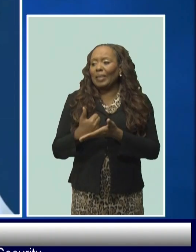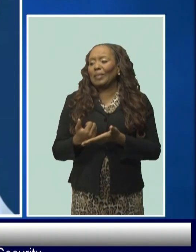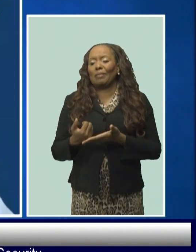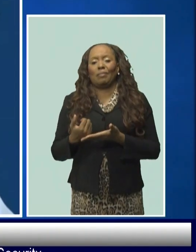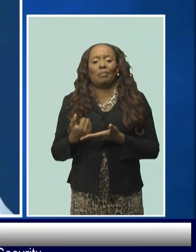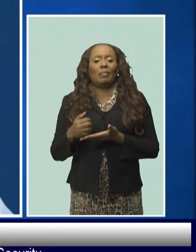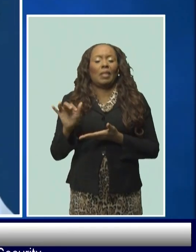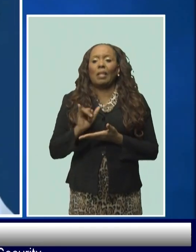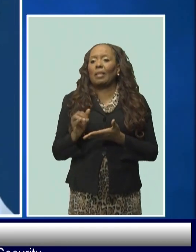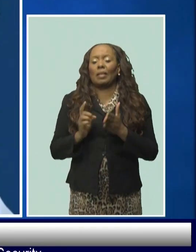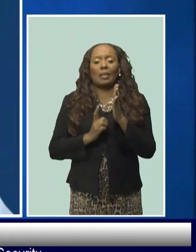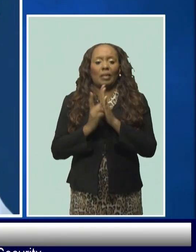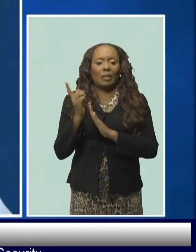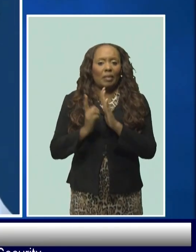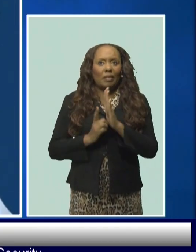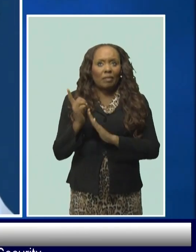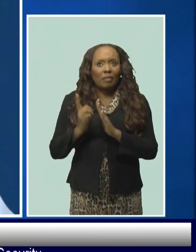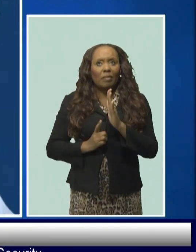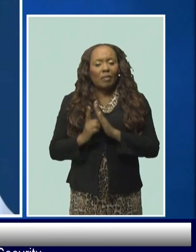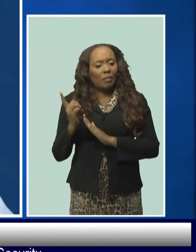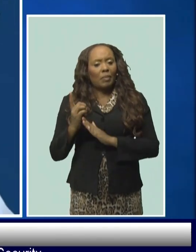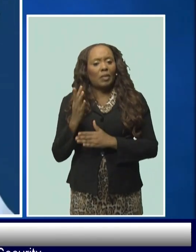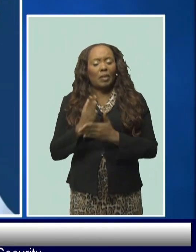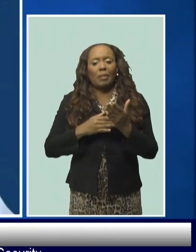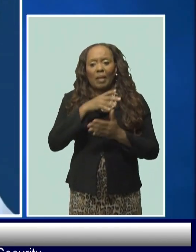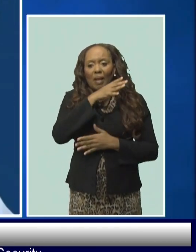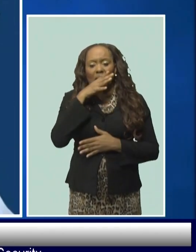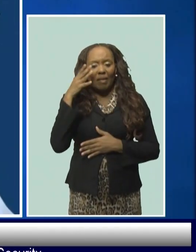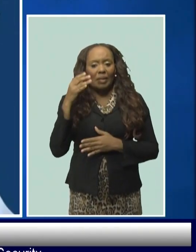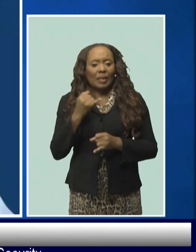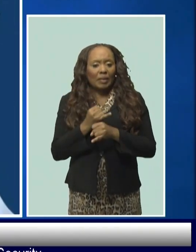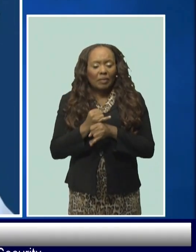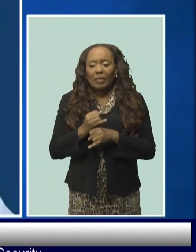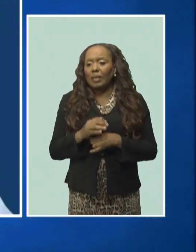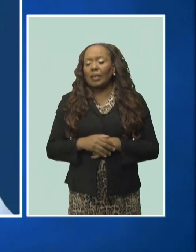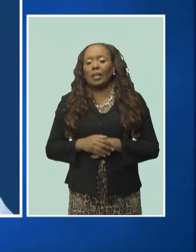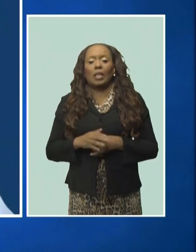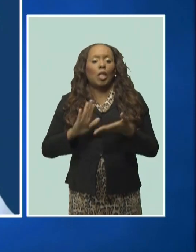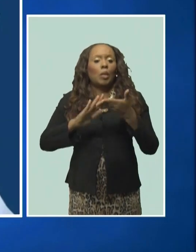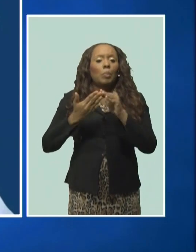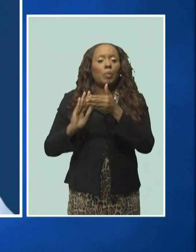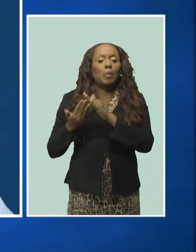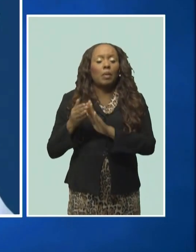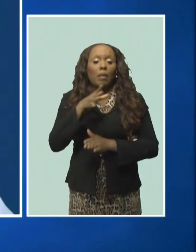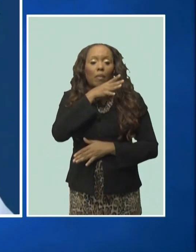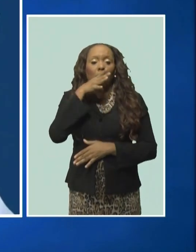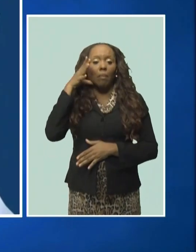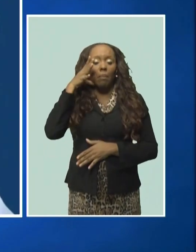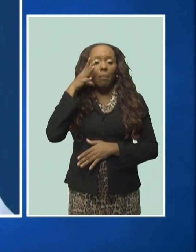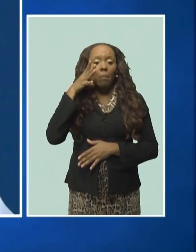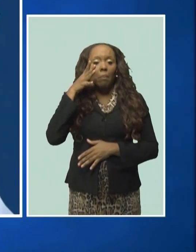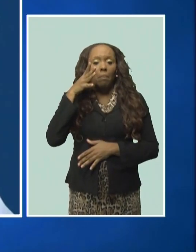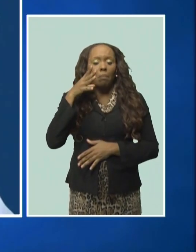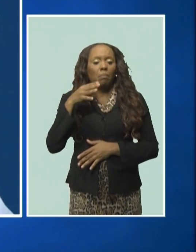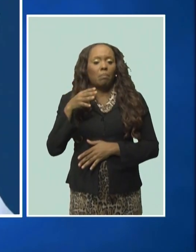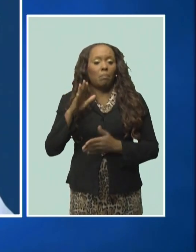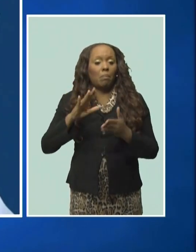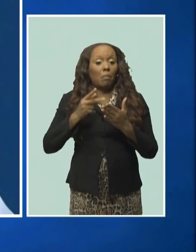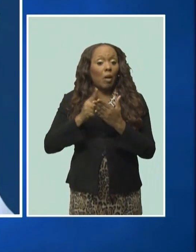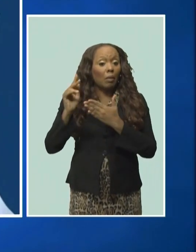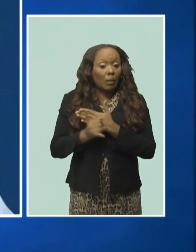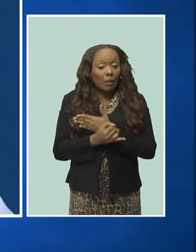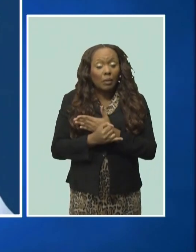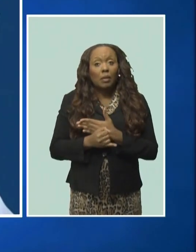development of the local apiculture industry, community farming projects. They've also worked with us